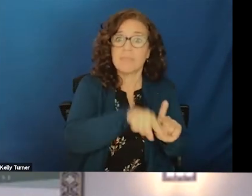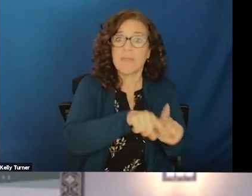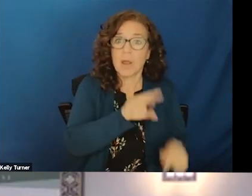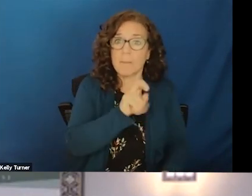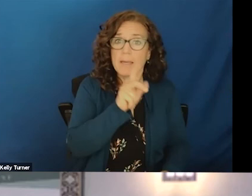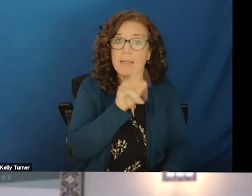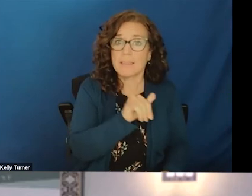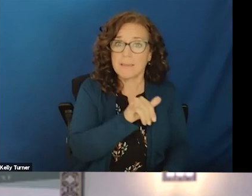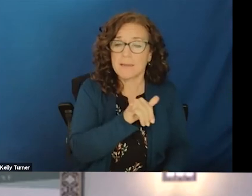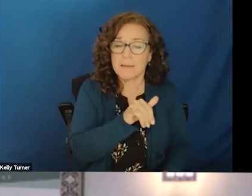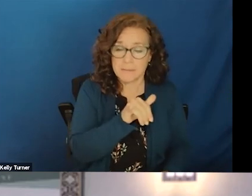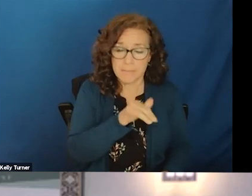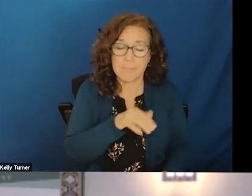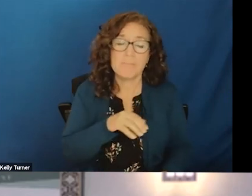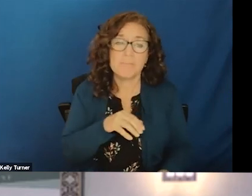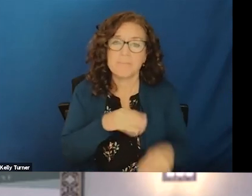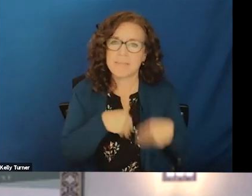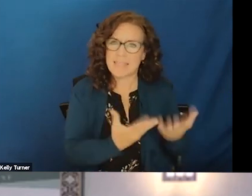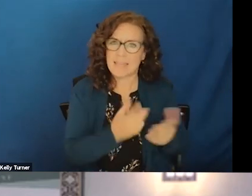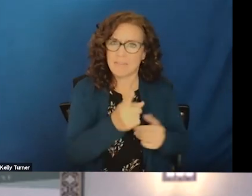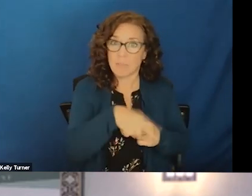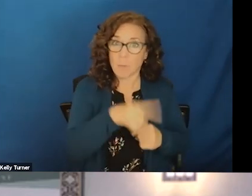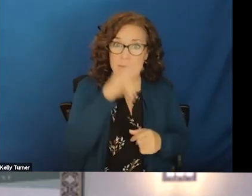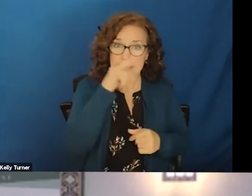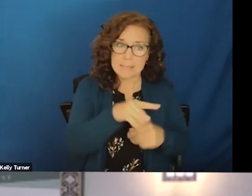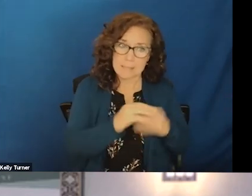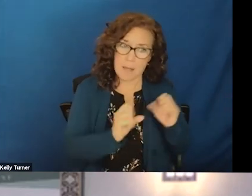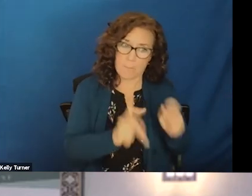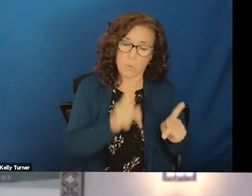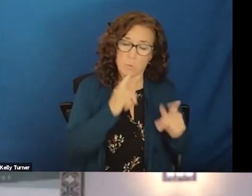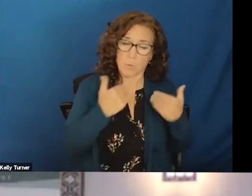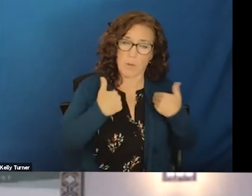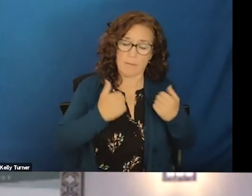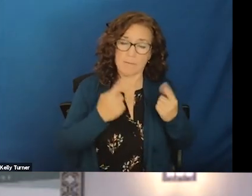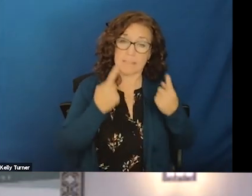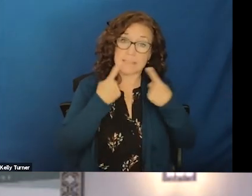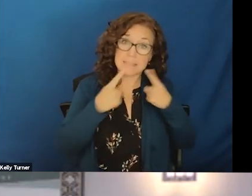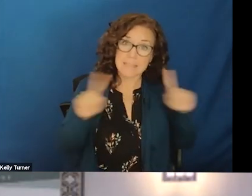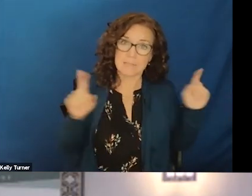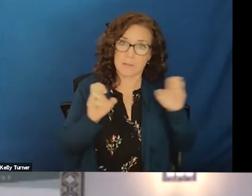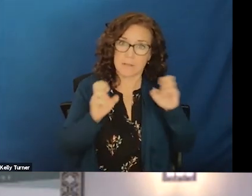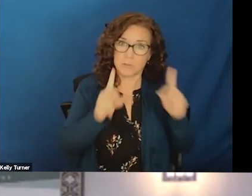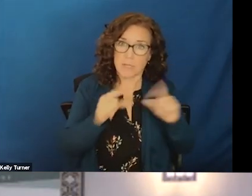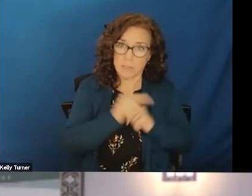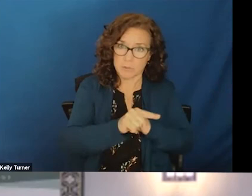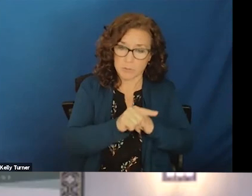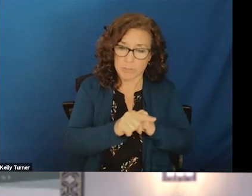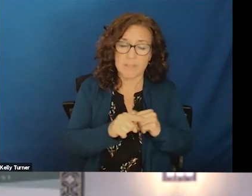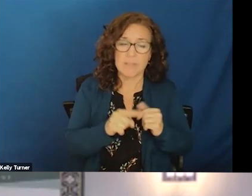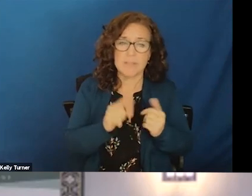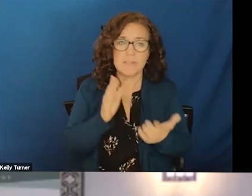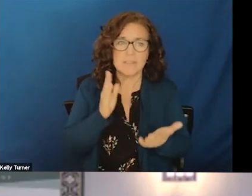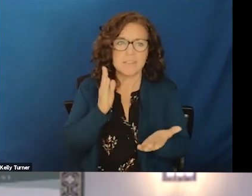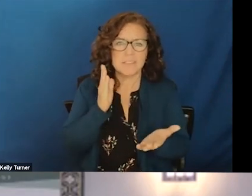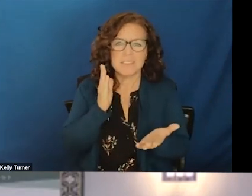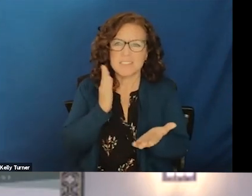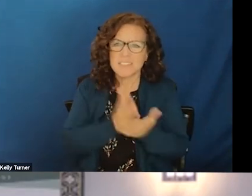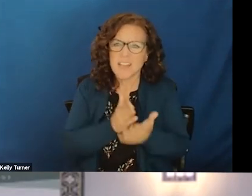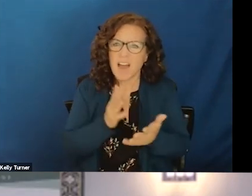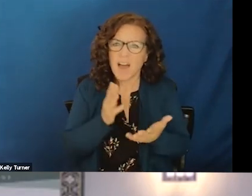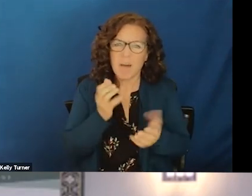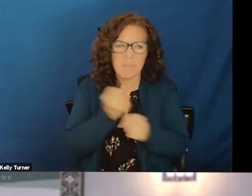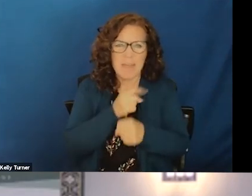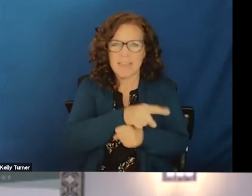a chance to have a successful education. Stop making them lab rats to these